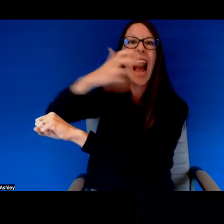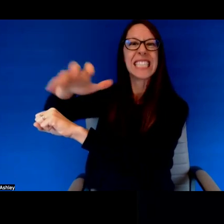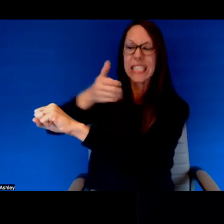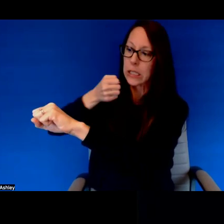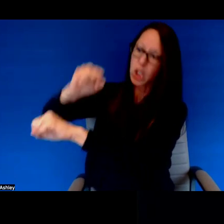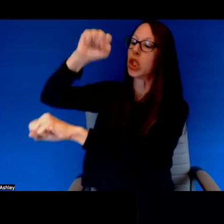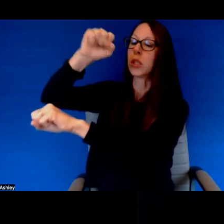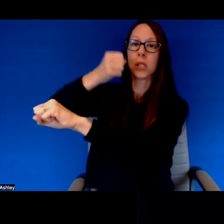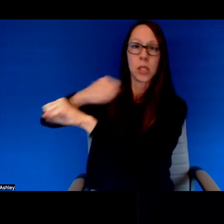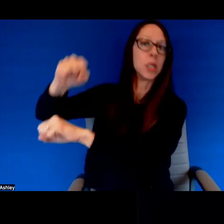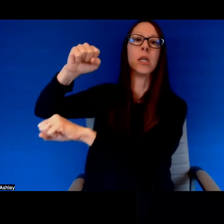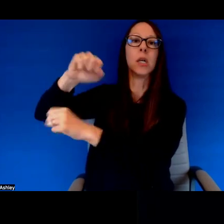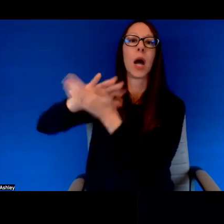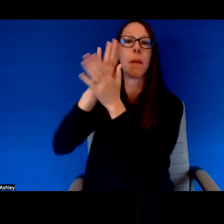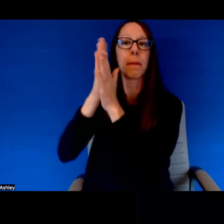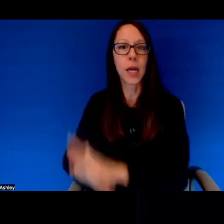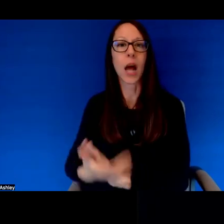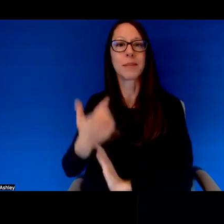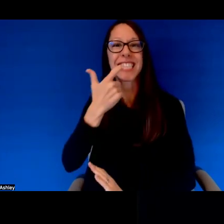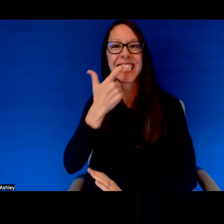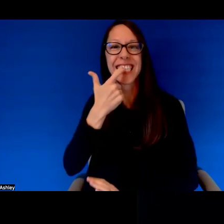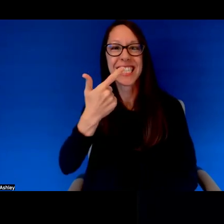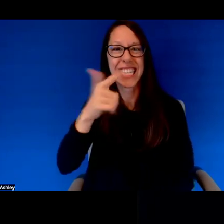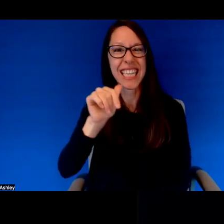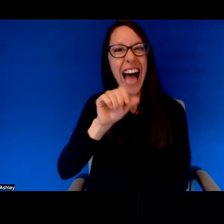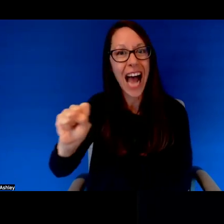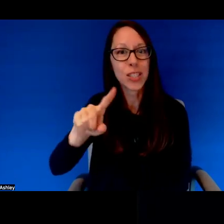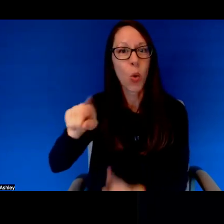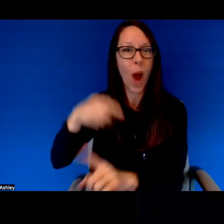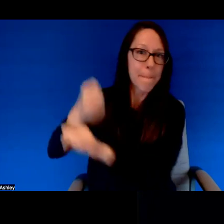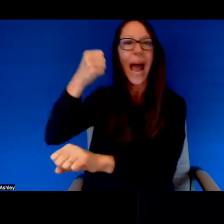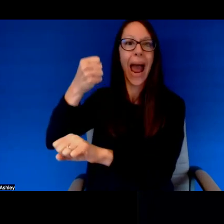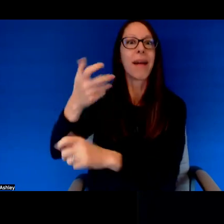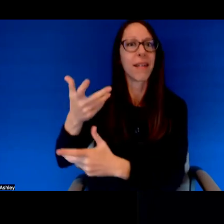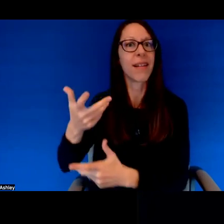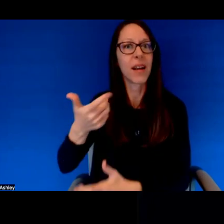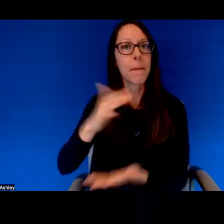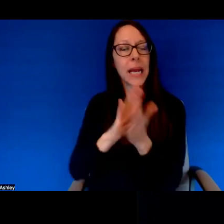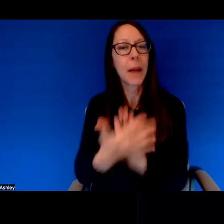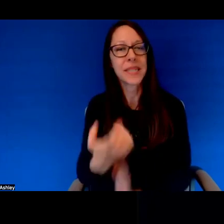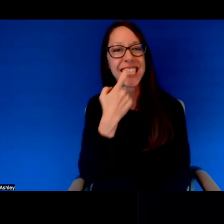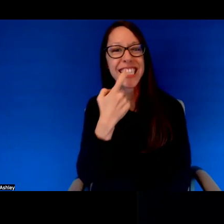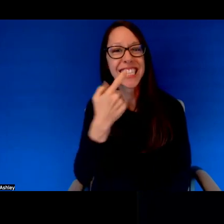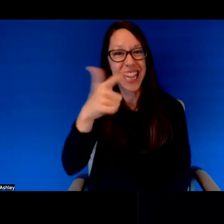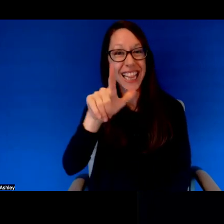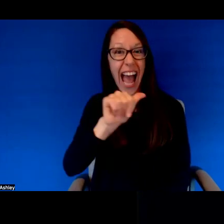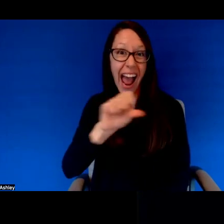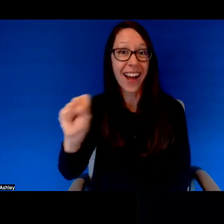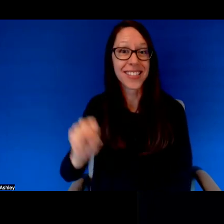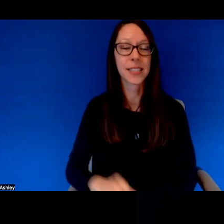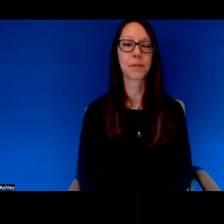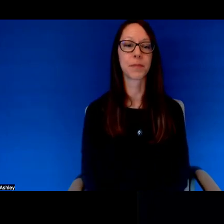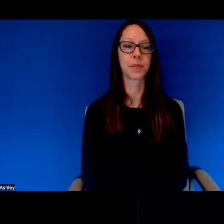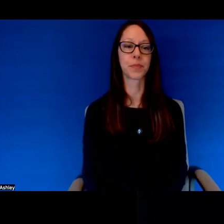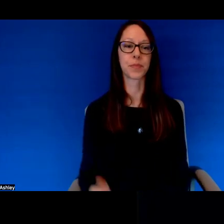dust into glass. that's wild. Okay, our first question is from Lulu in Kentucky. Why